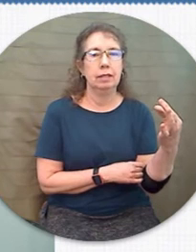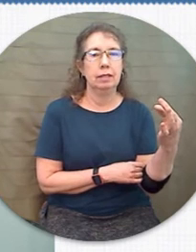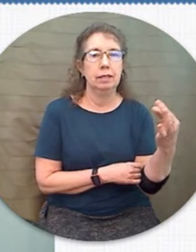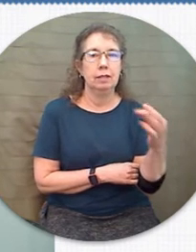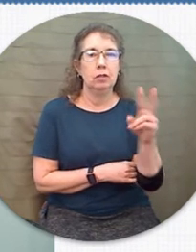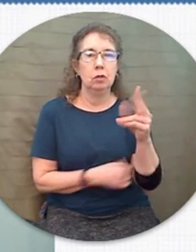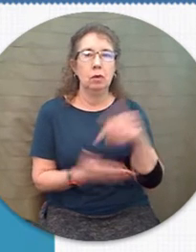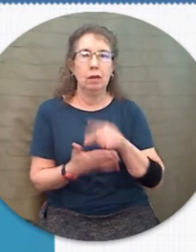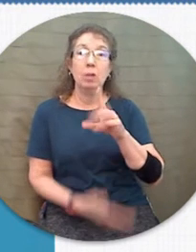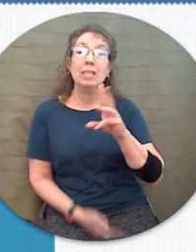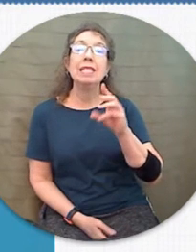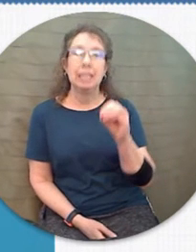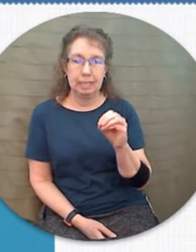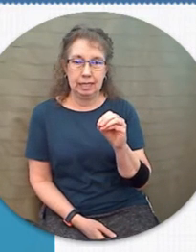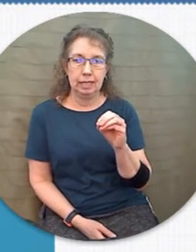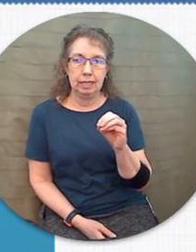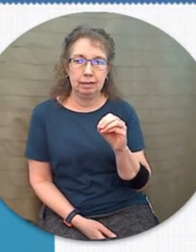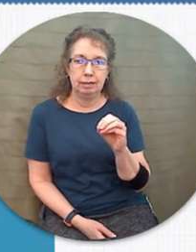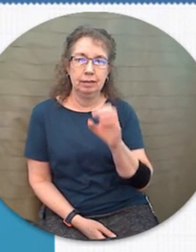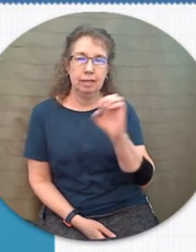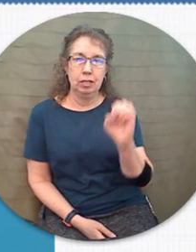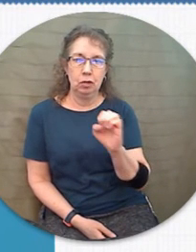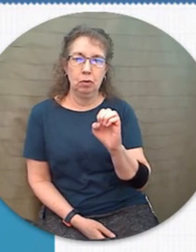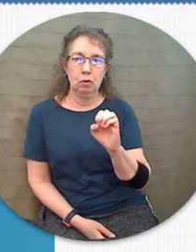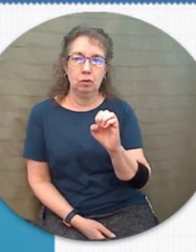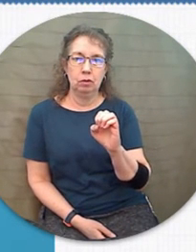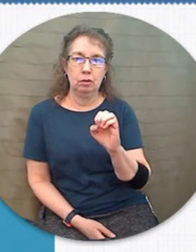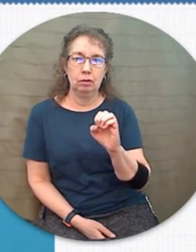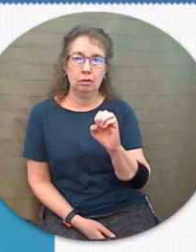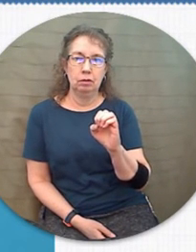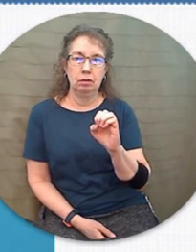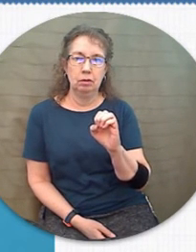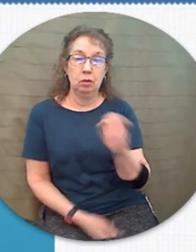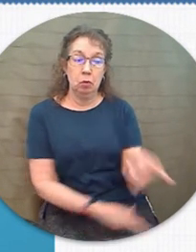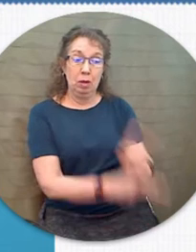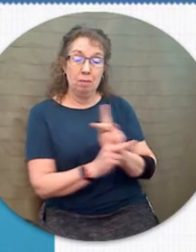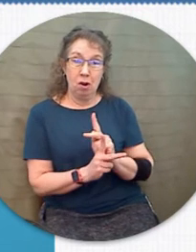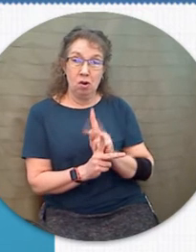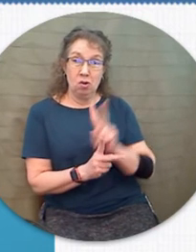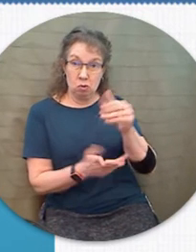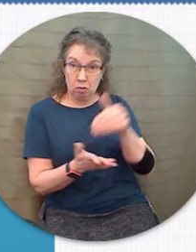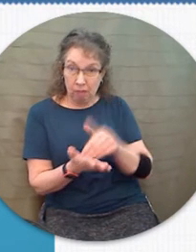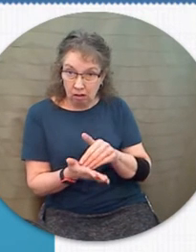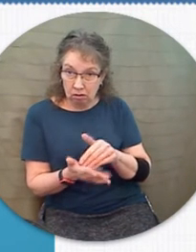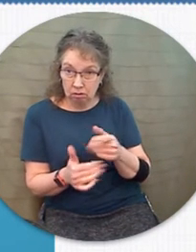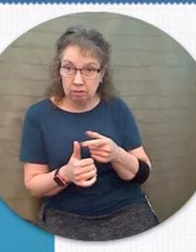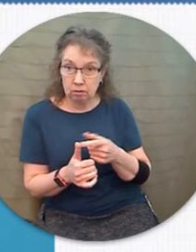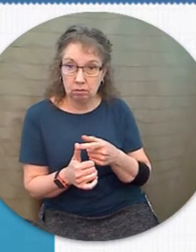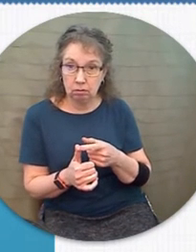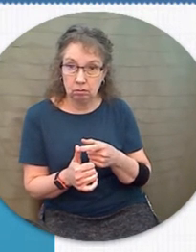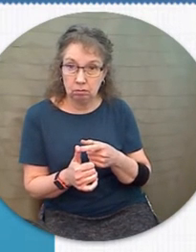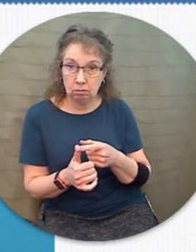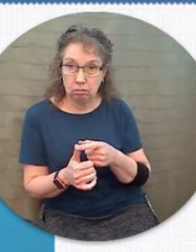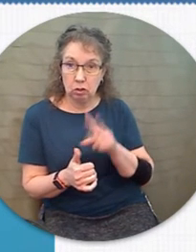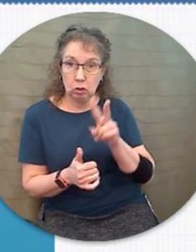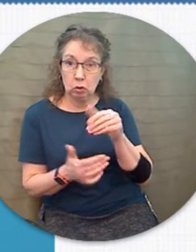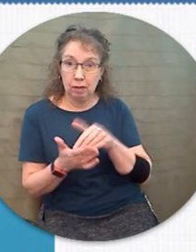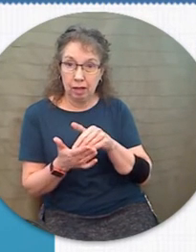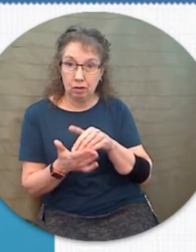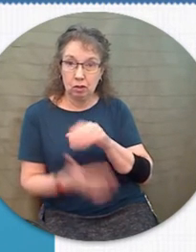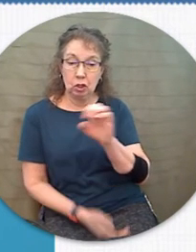2,160. So we borrowed 2,000 initially. So there was a 2,000 euro